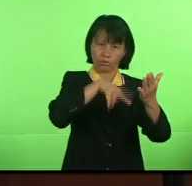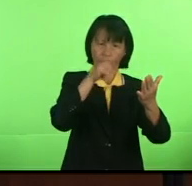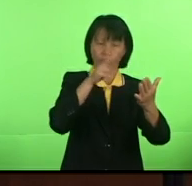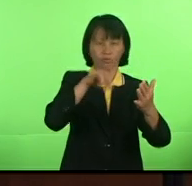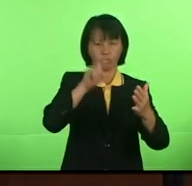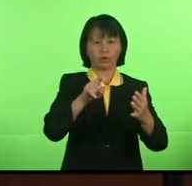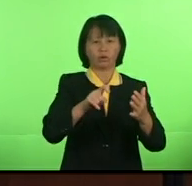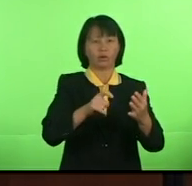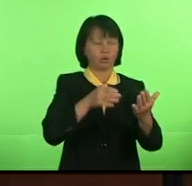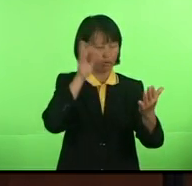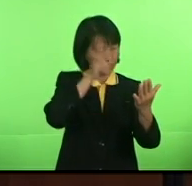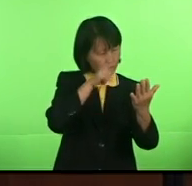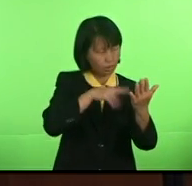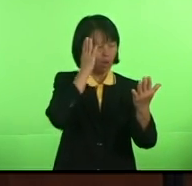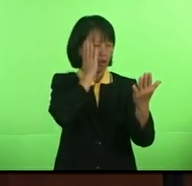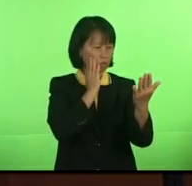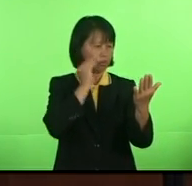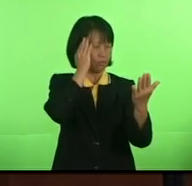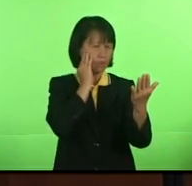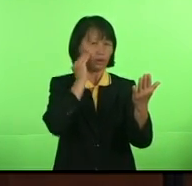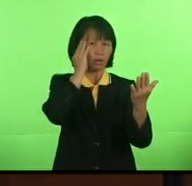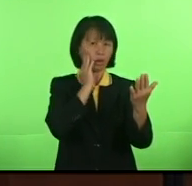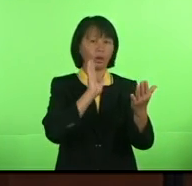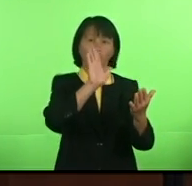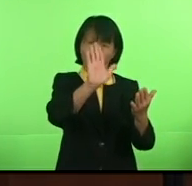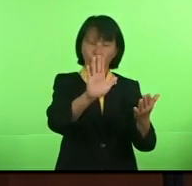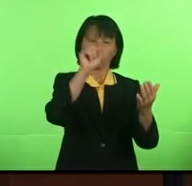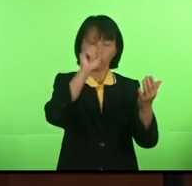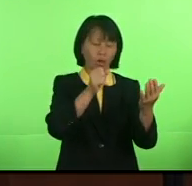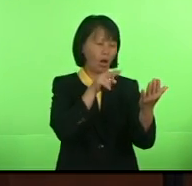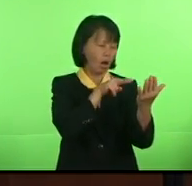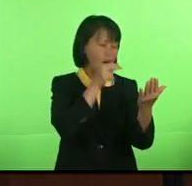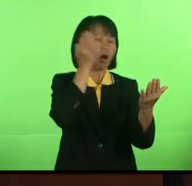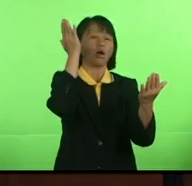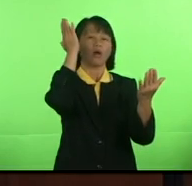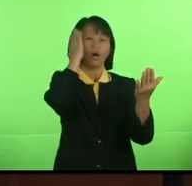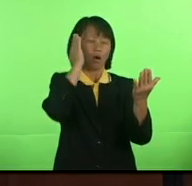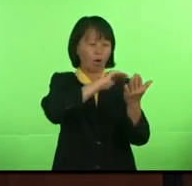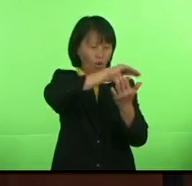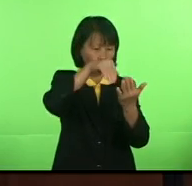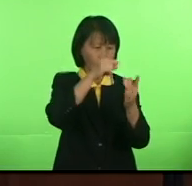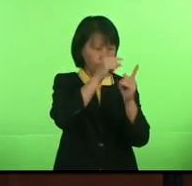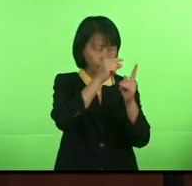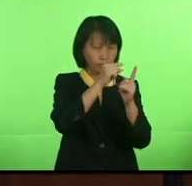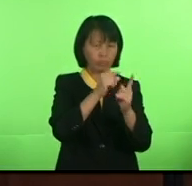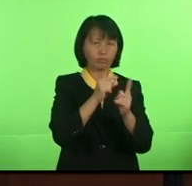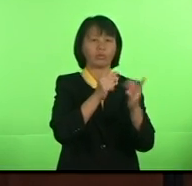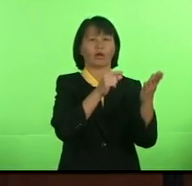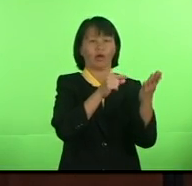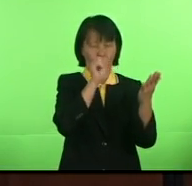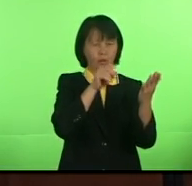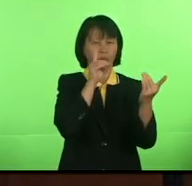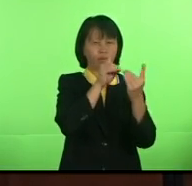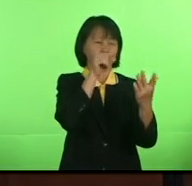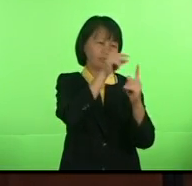Due to experience reading, believe me, you will come across all these discourse markers.